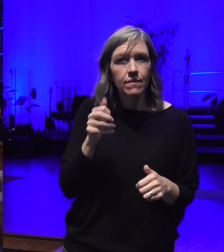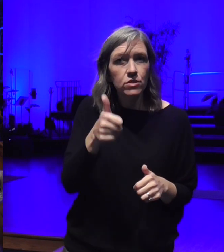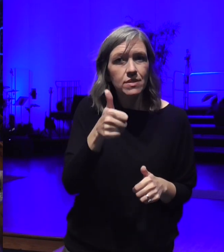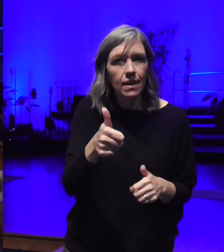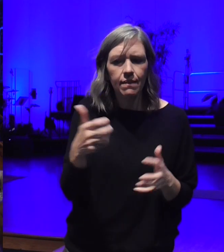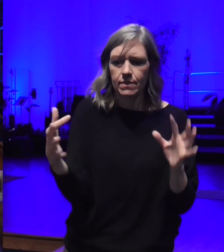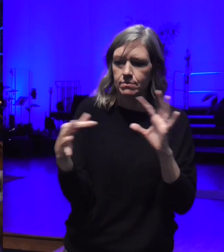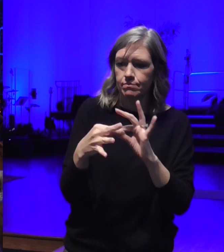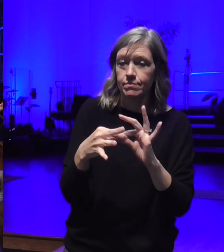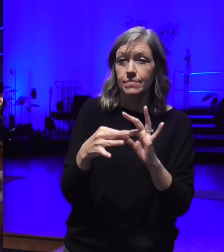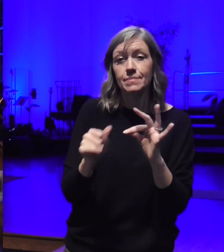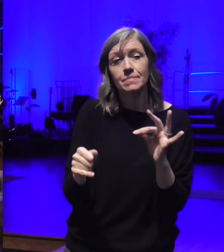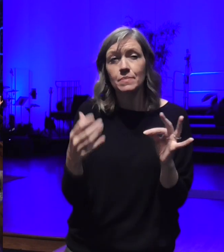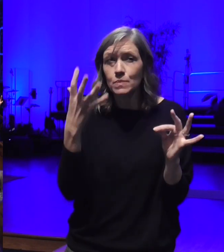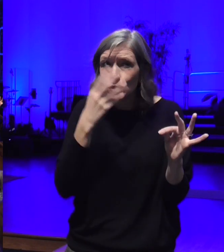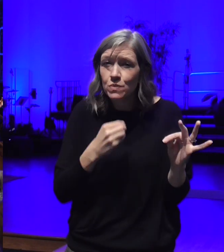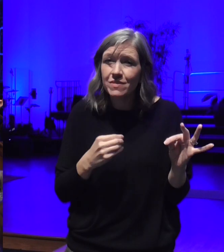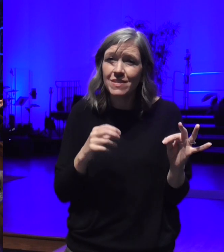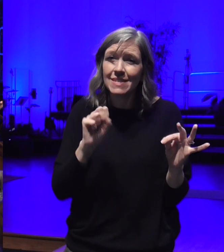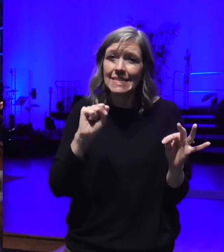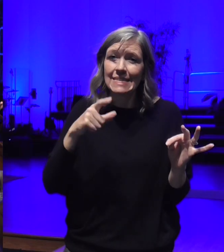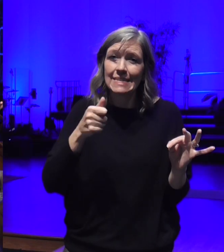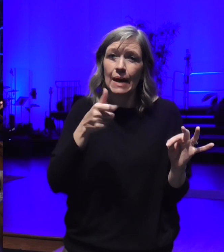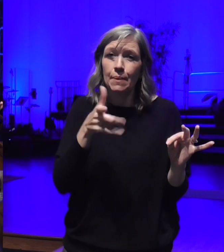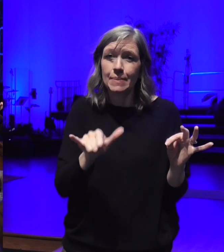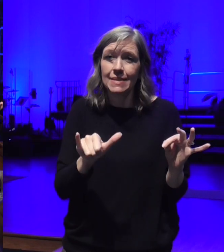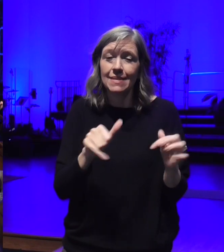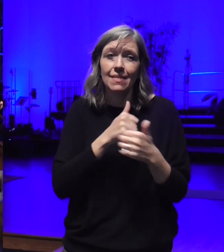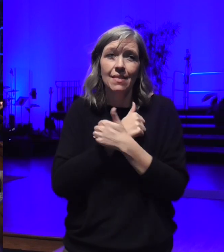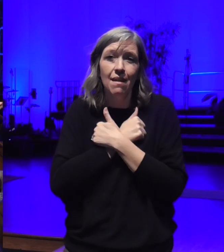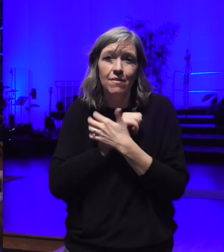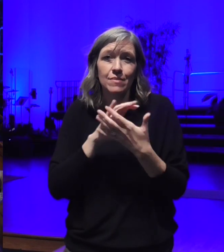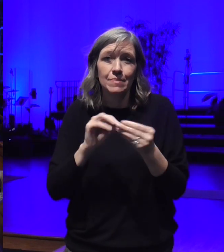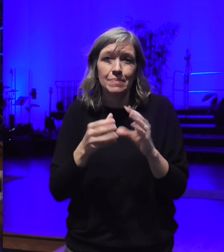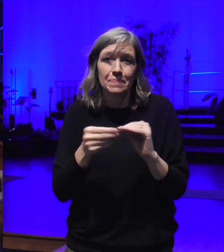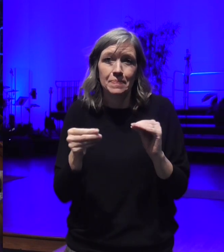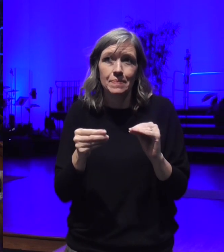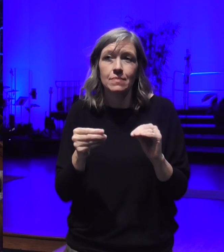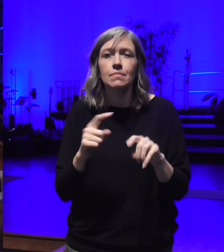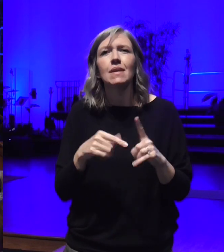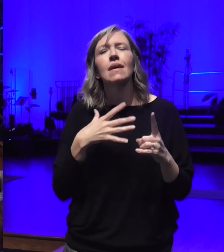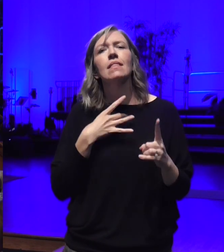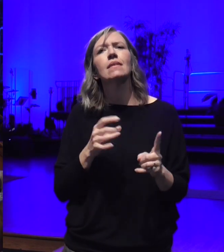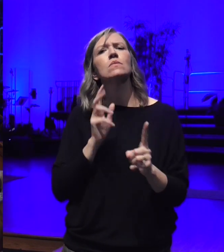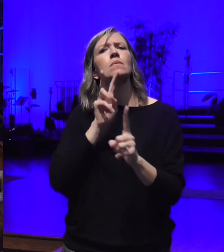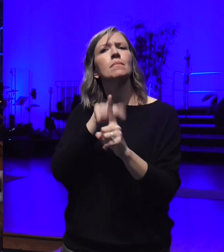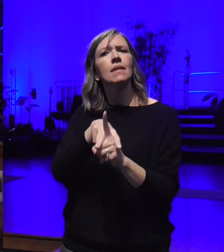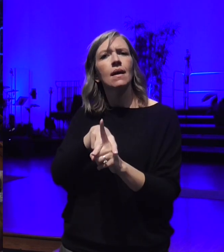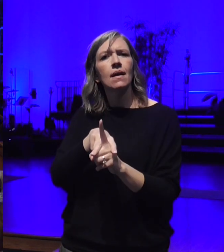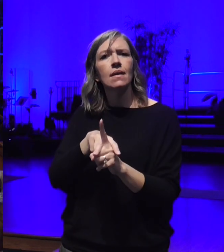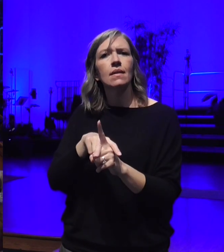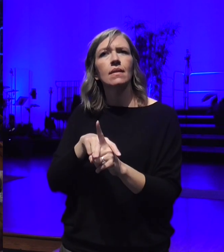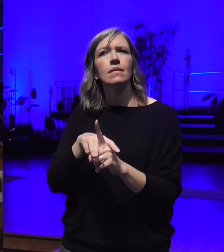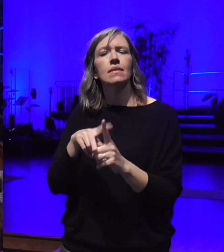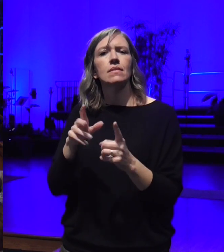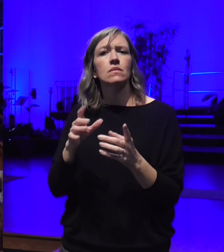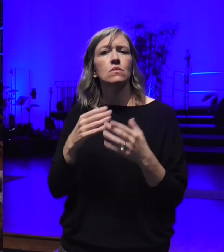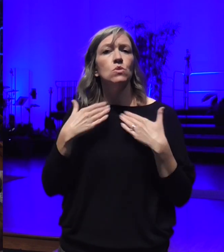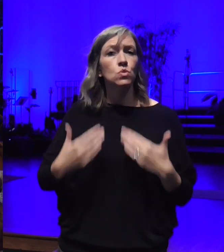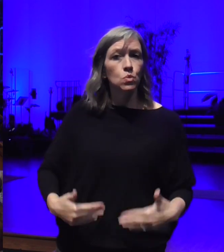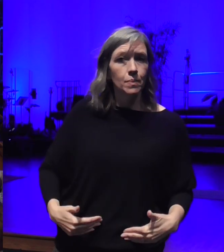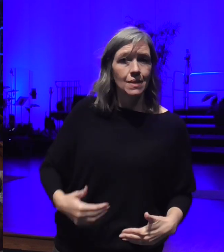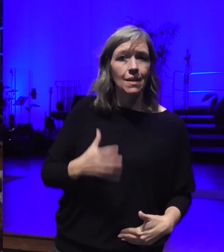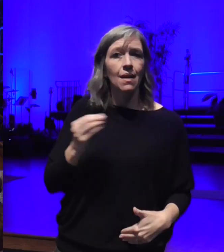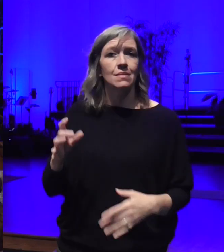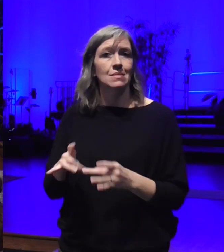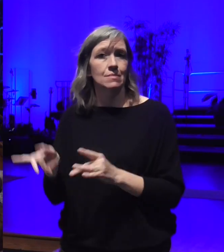and beautiful love myth. But I like to apply it to this idea of our human self and our spirit.